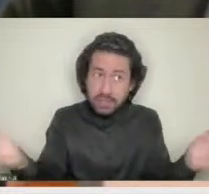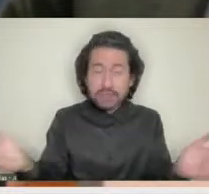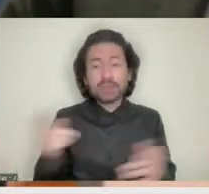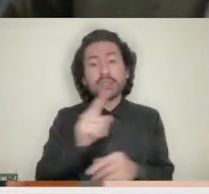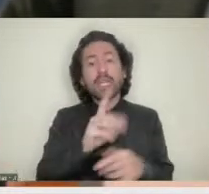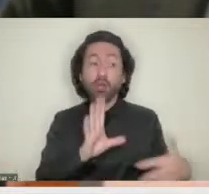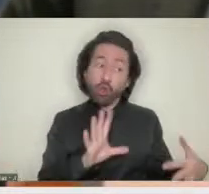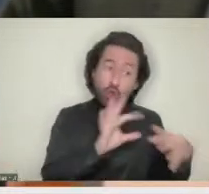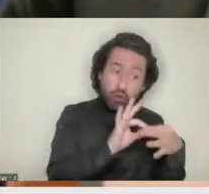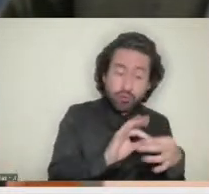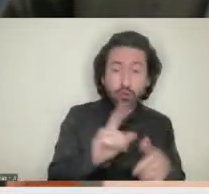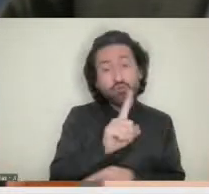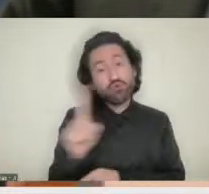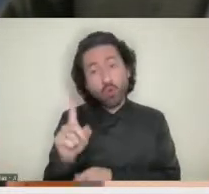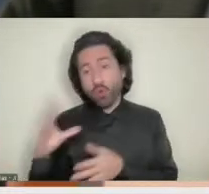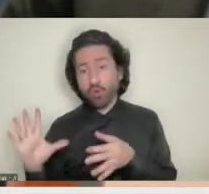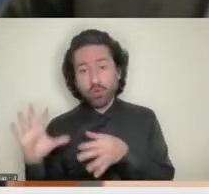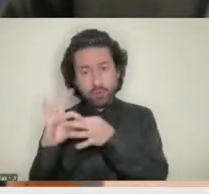We are interested in the